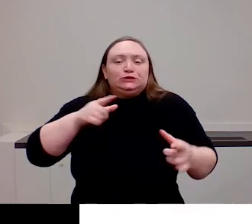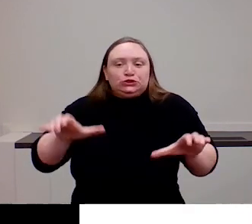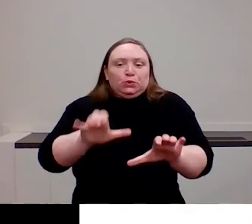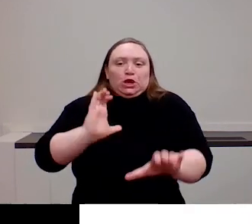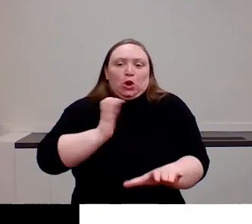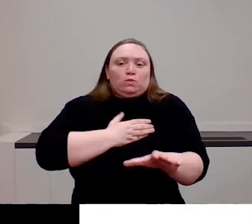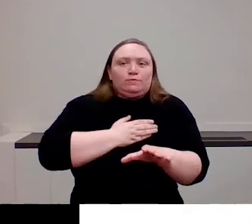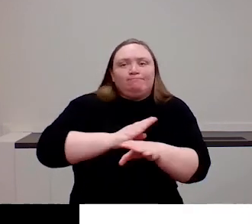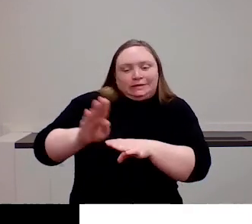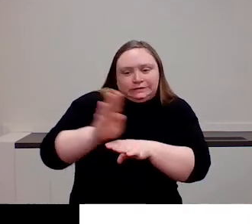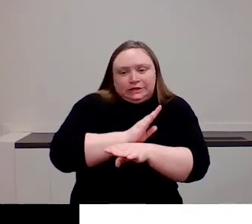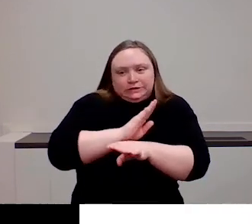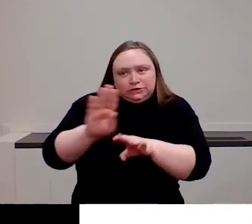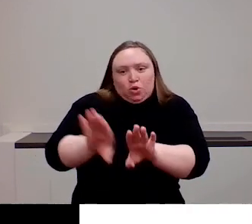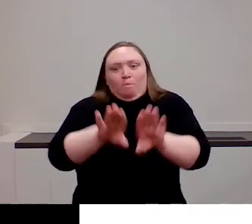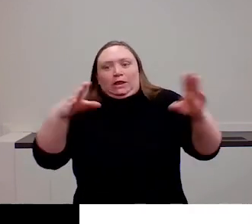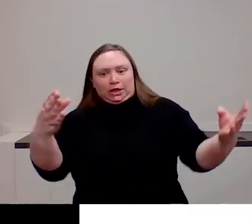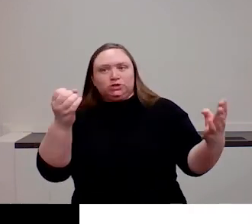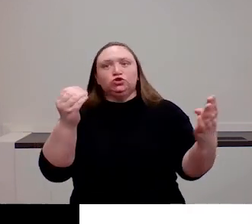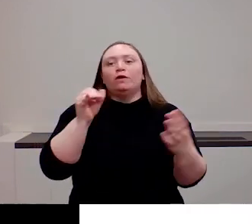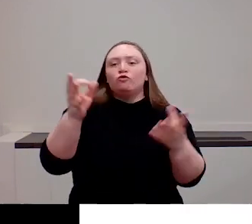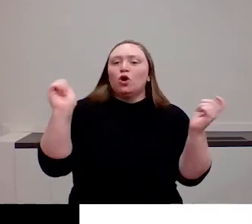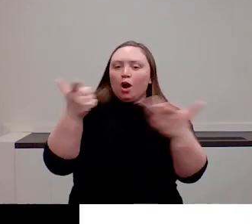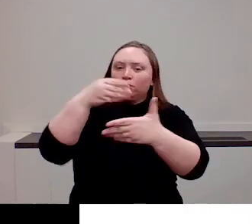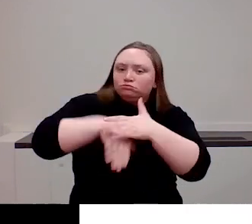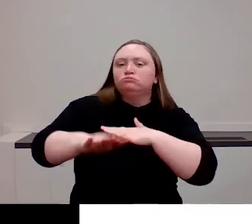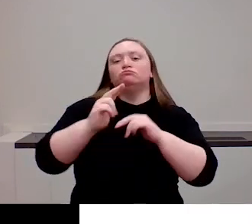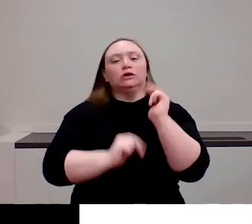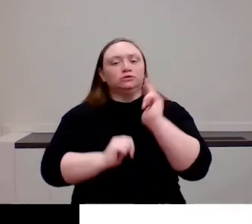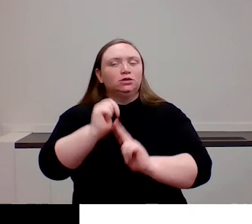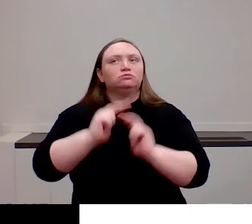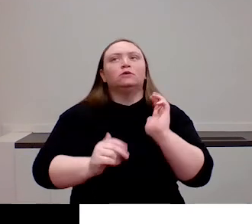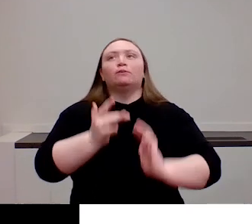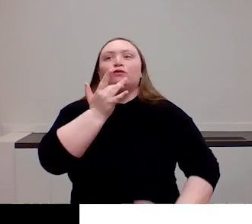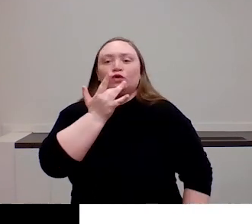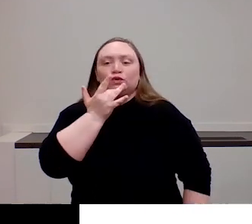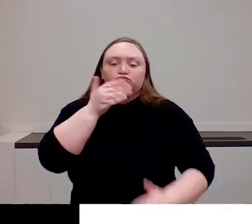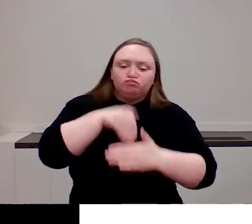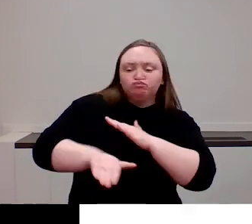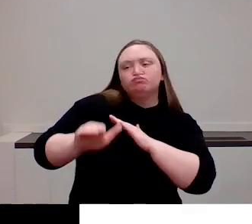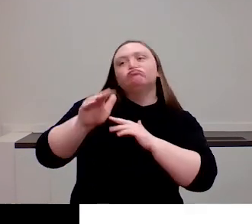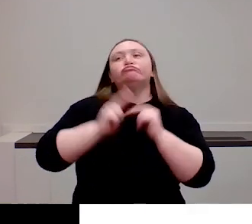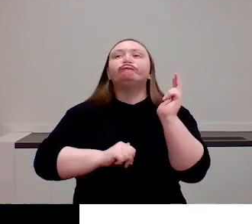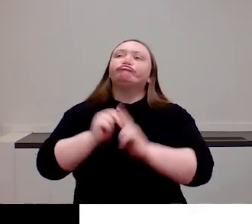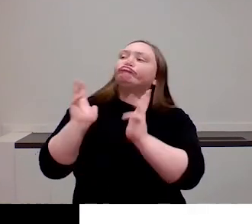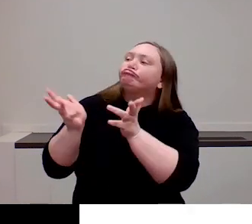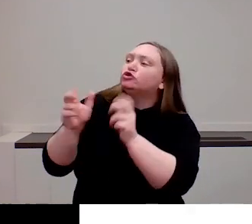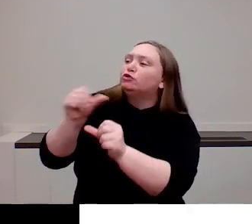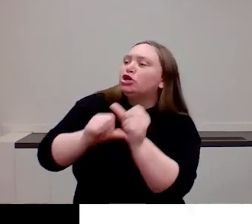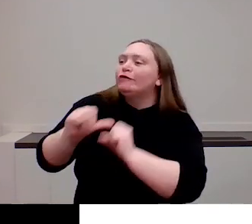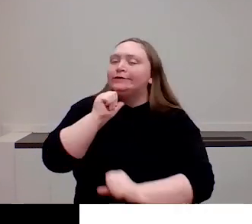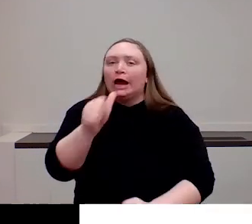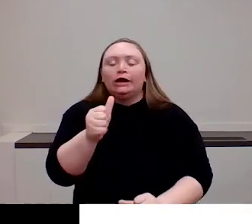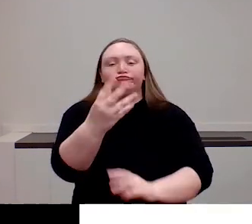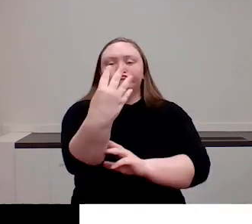So I would like to work on, if we're going to all be in the building, I would rather come in the building and talk to each other and not talk to